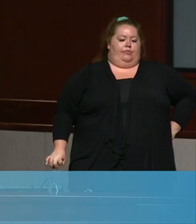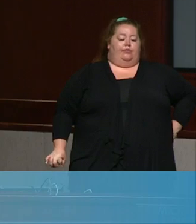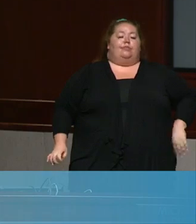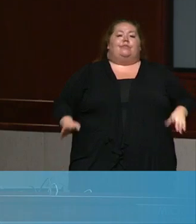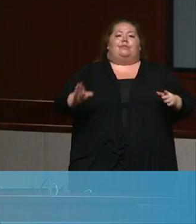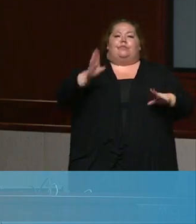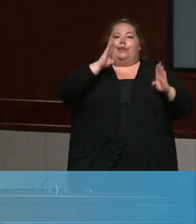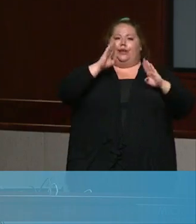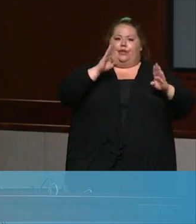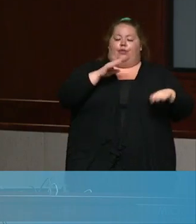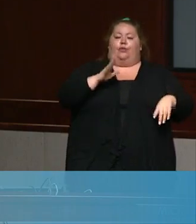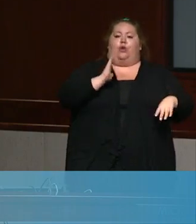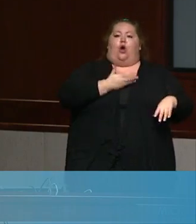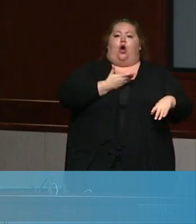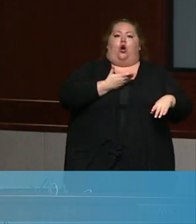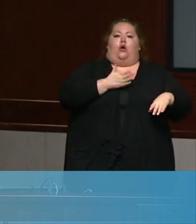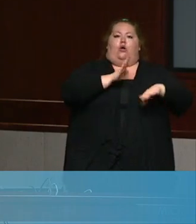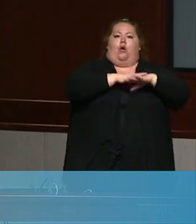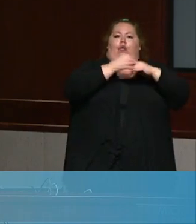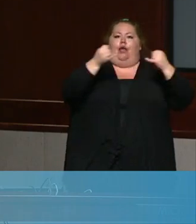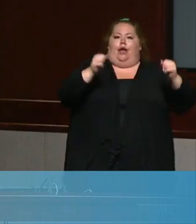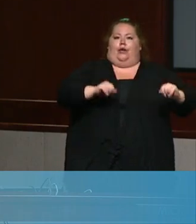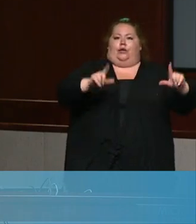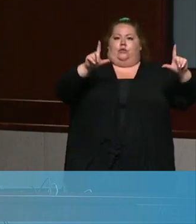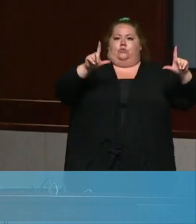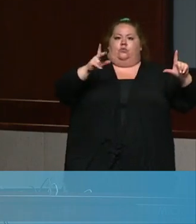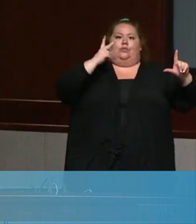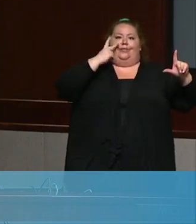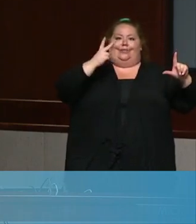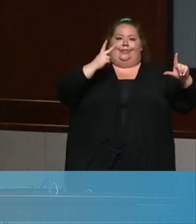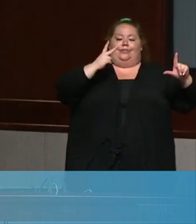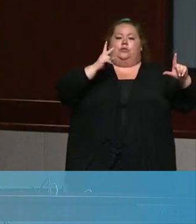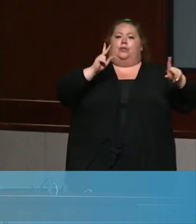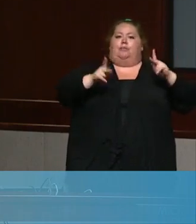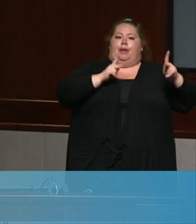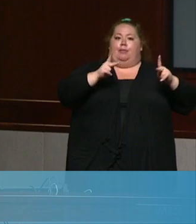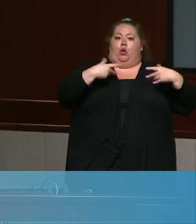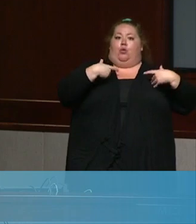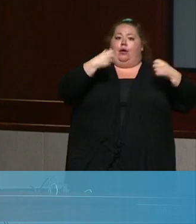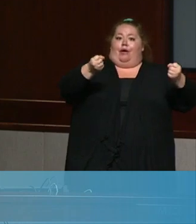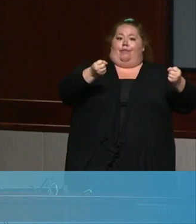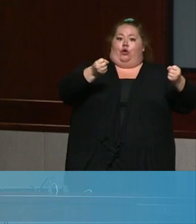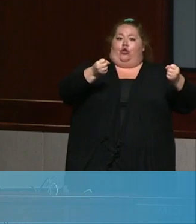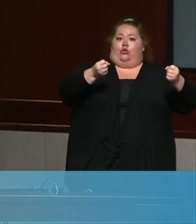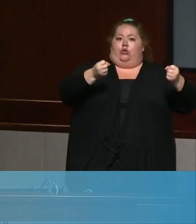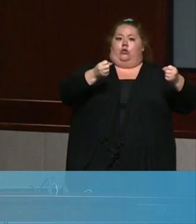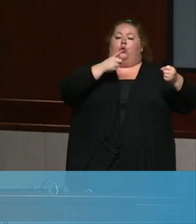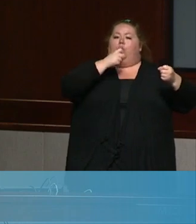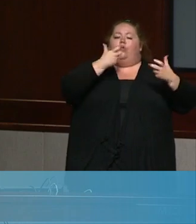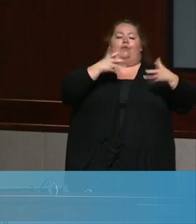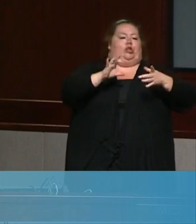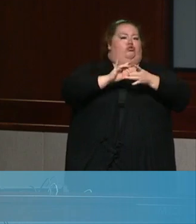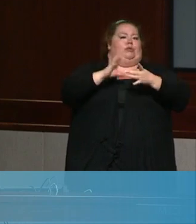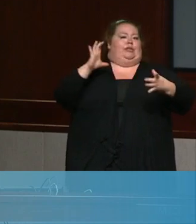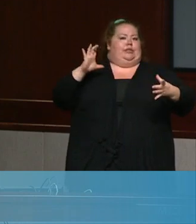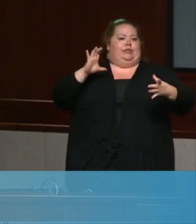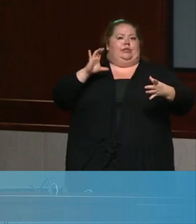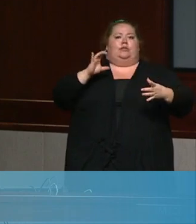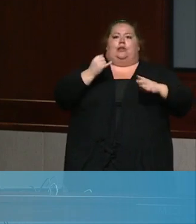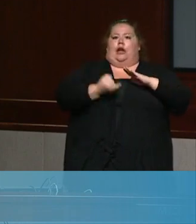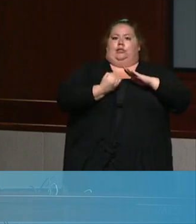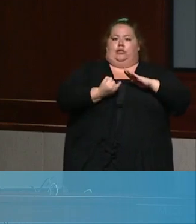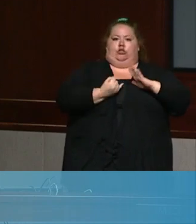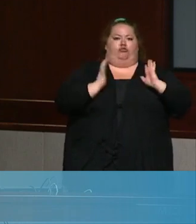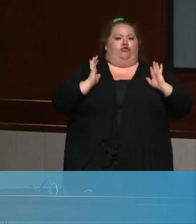Hi, Mike. So on our dashboard, what you see for people under that recovered column are those who have been released off of isolation. They've